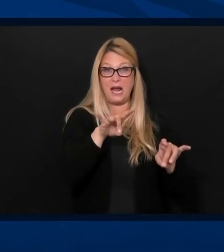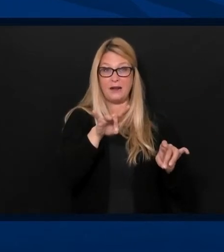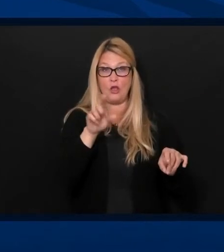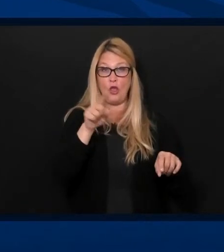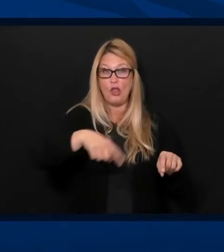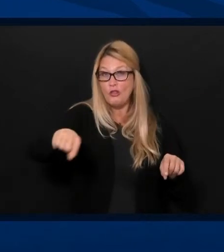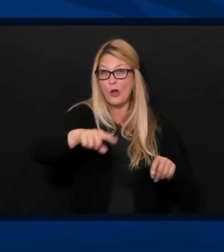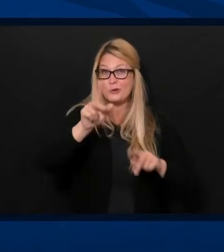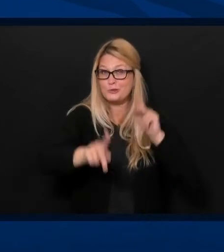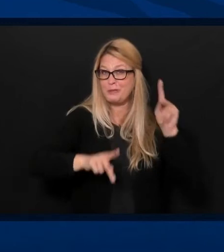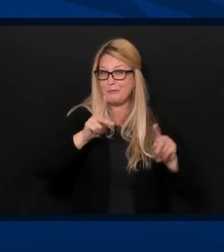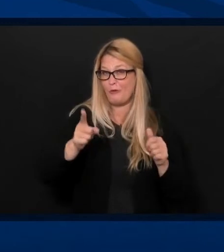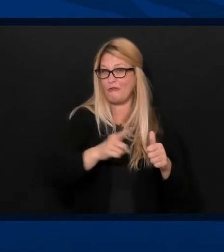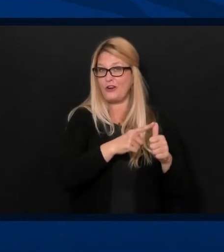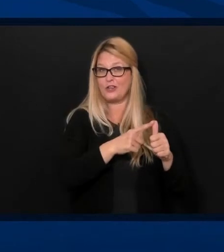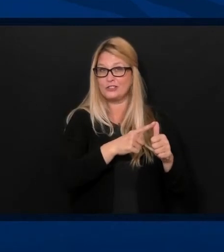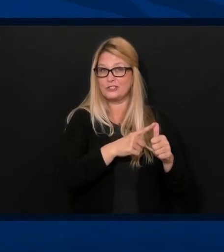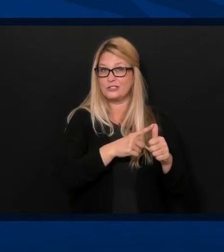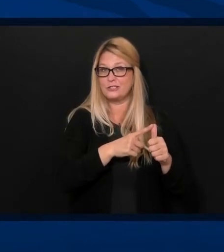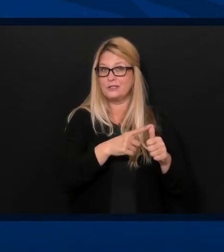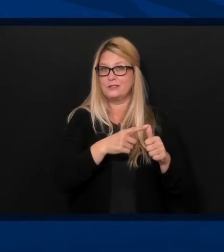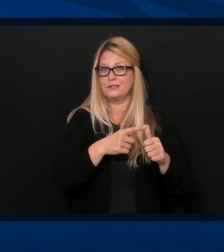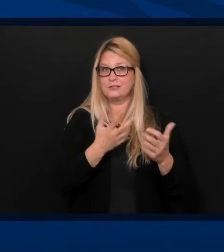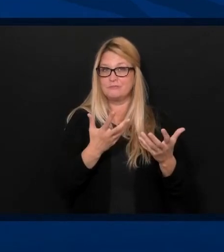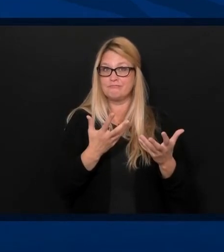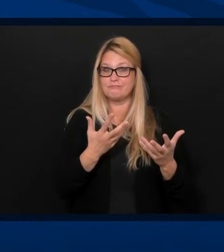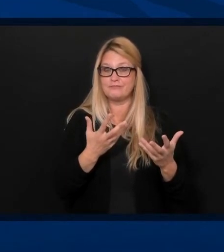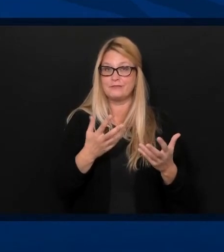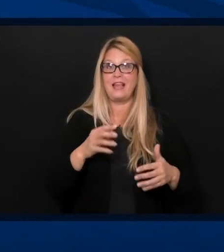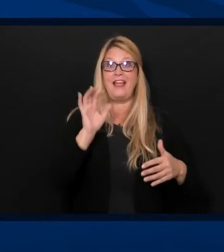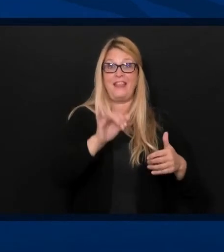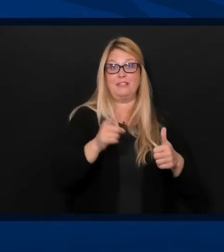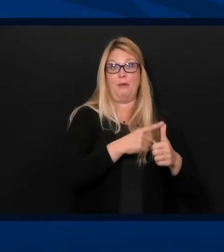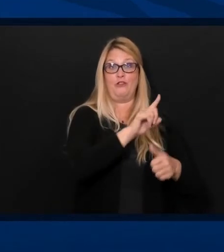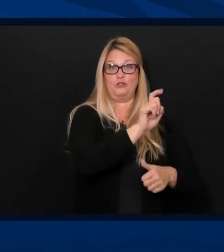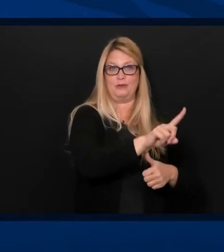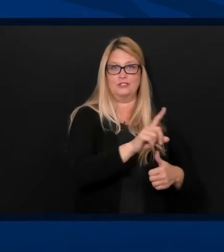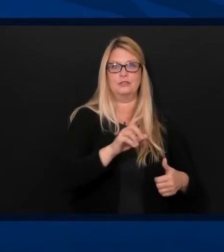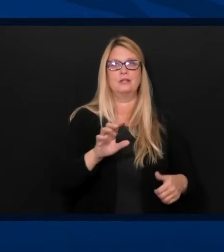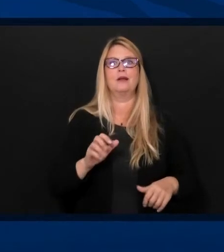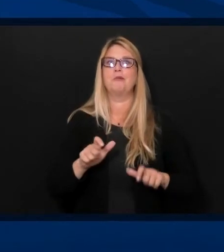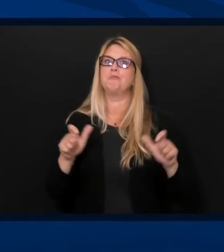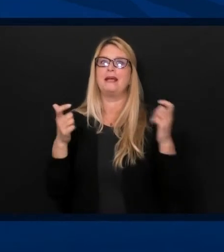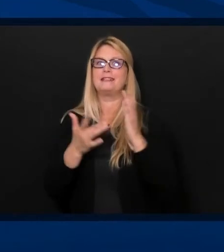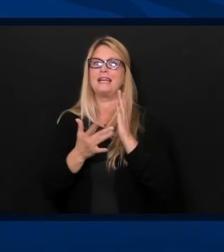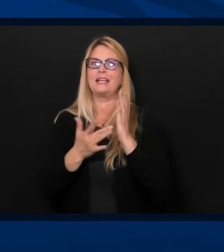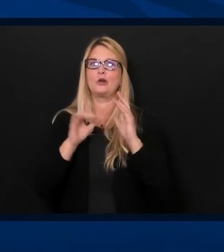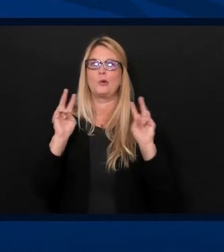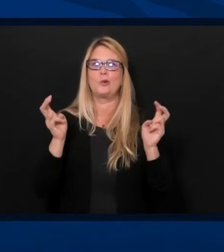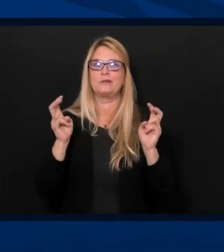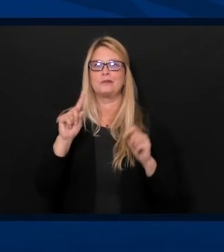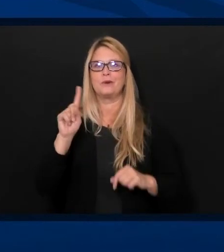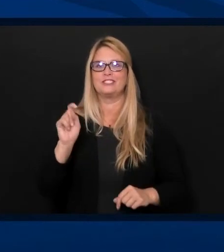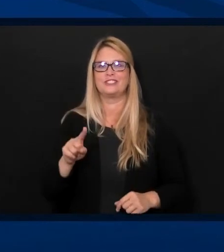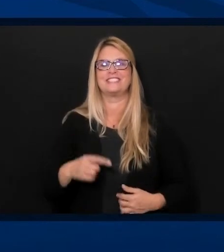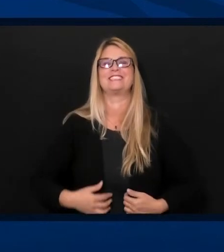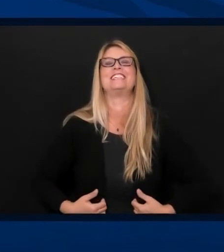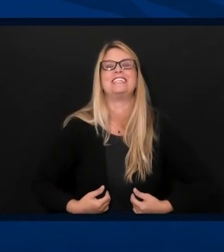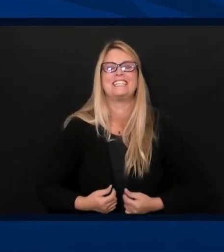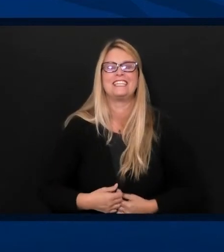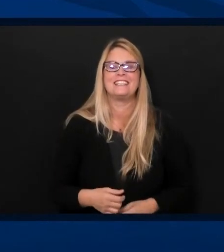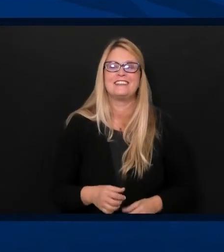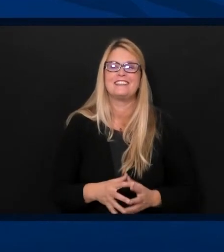with those other groups you've already designated? Okay, that's the first question. And secondly, this is very technical, and I don't know if I understand it very much,